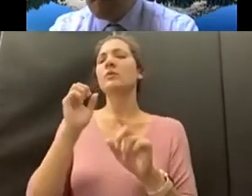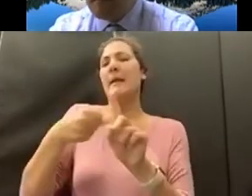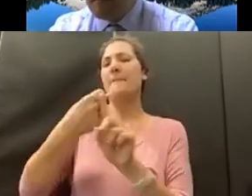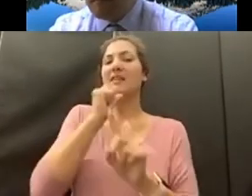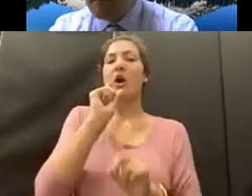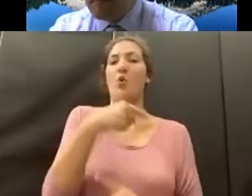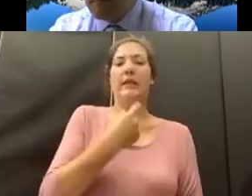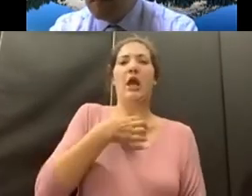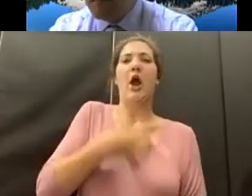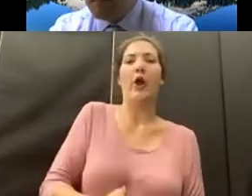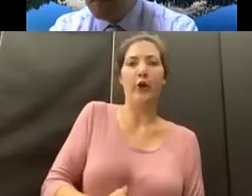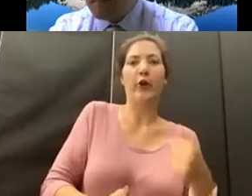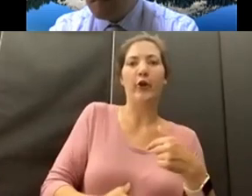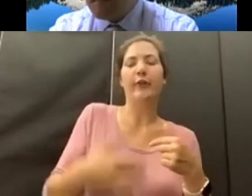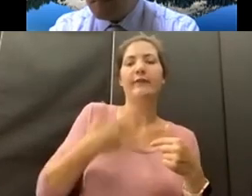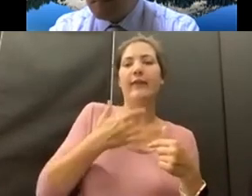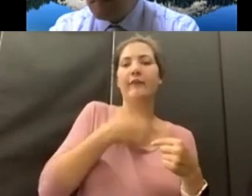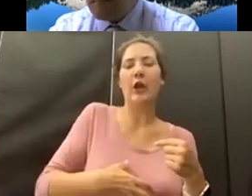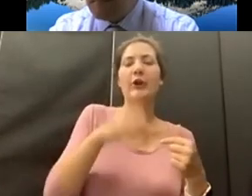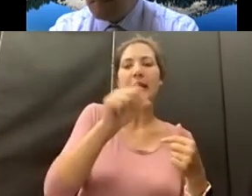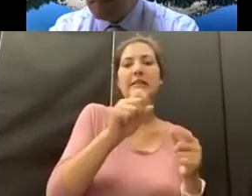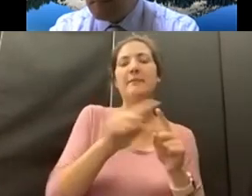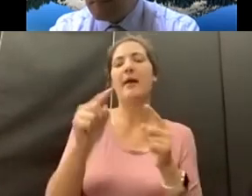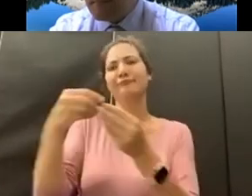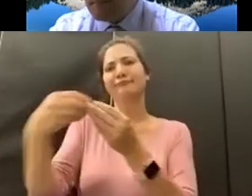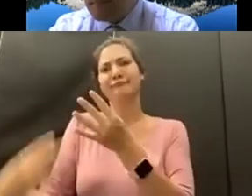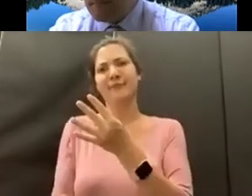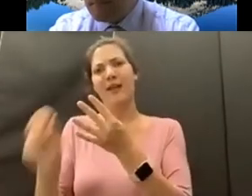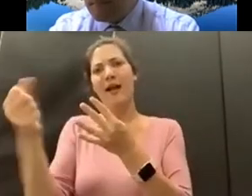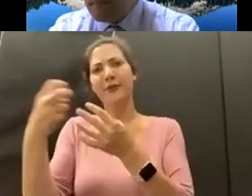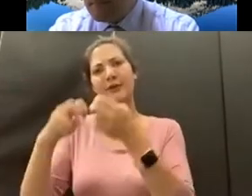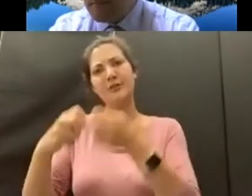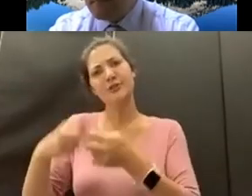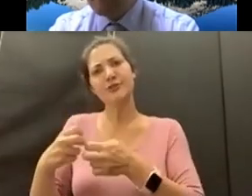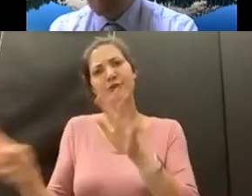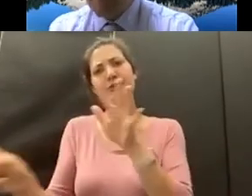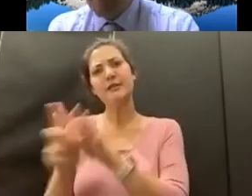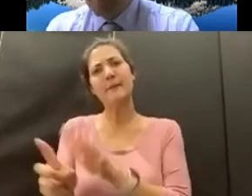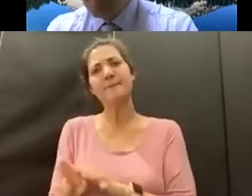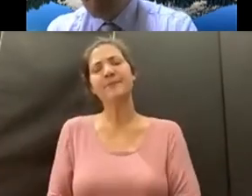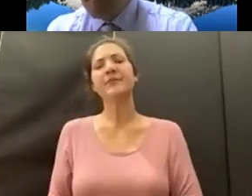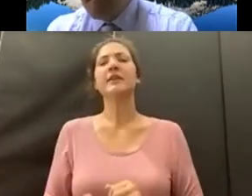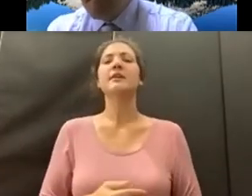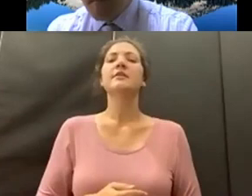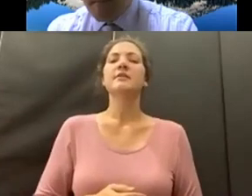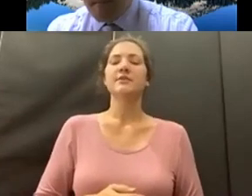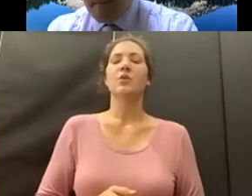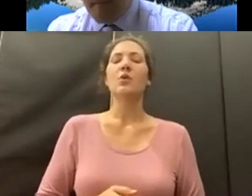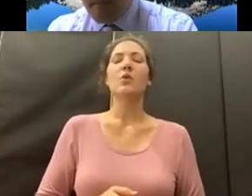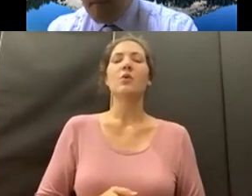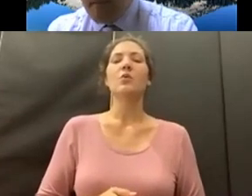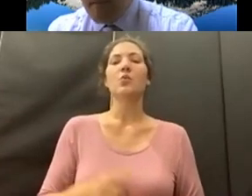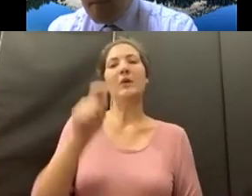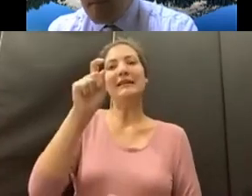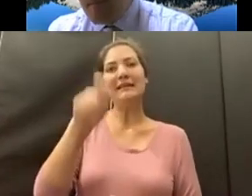see. Absolutely. And to kind of address the earlier point, I think we're going to need to see a change in